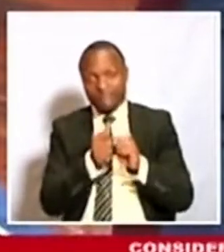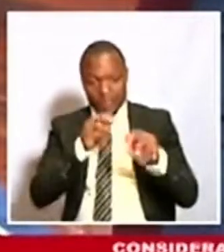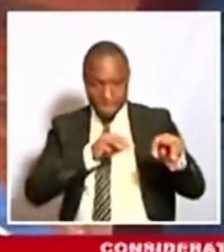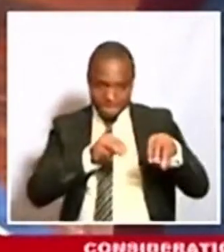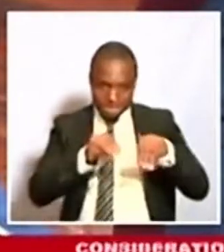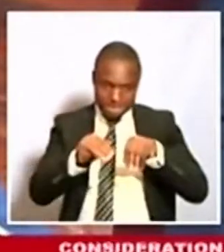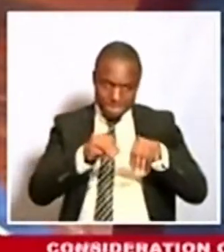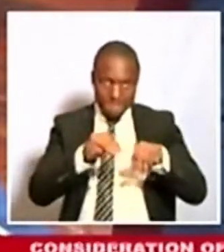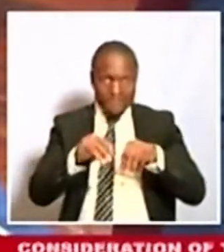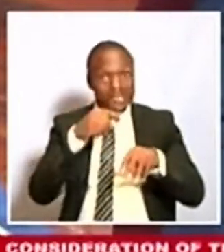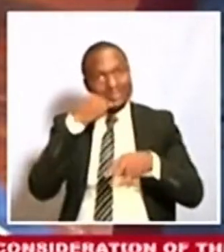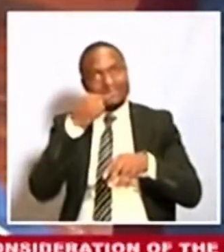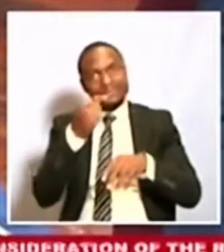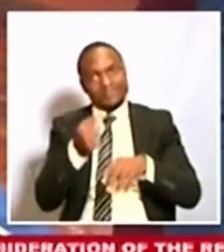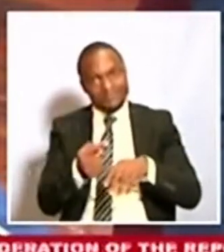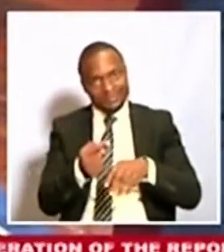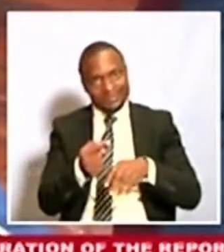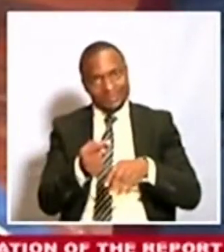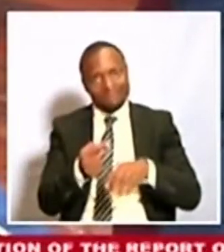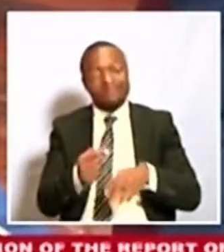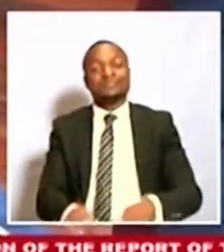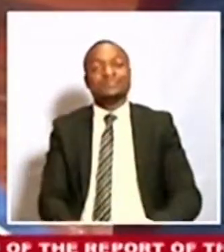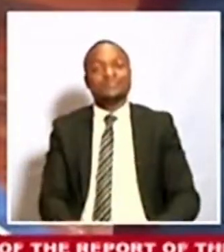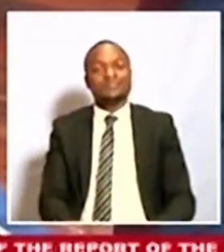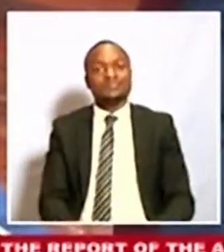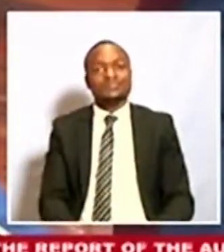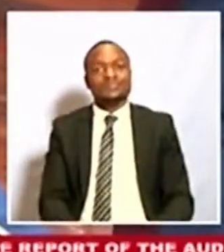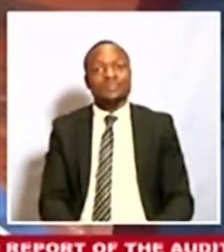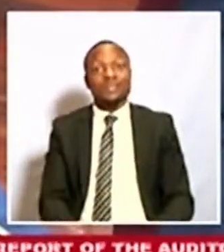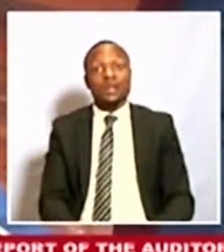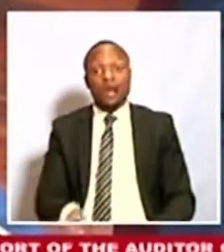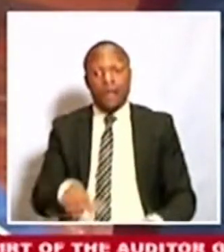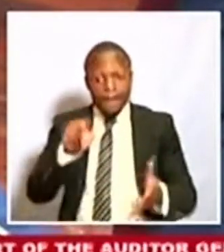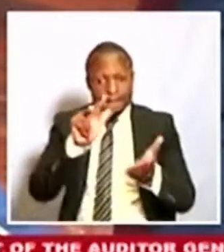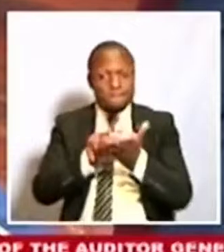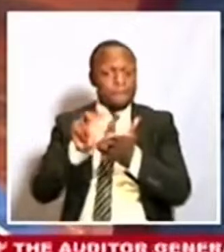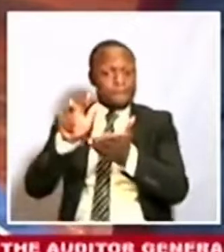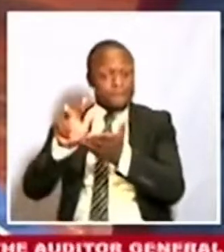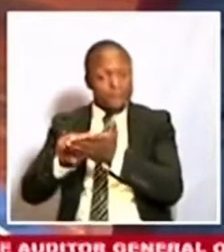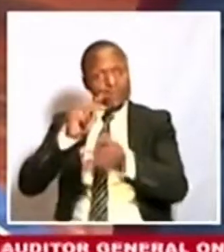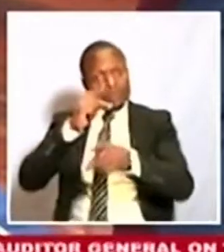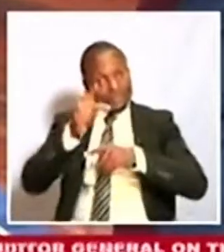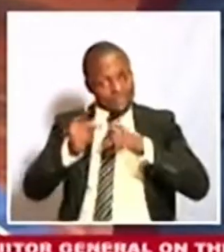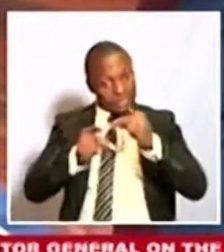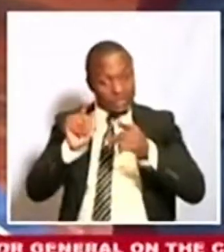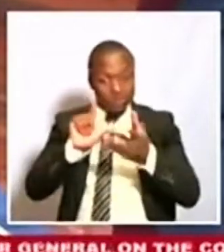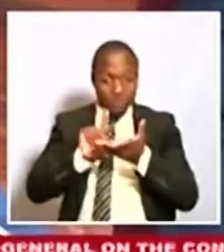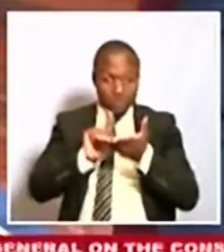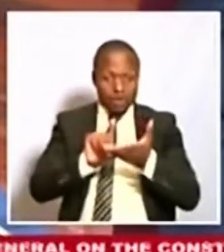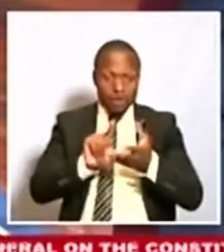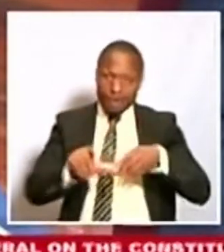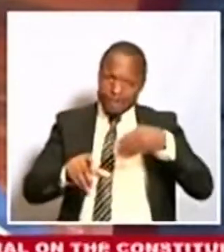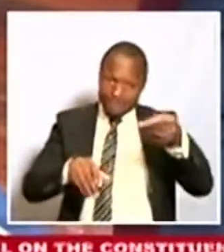management wishes to state that the approval processes for loan disbursement,